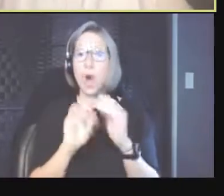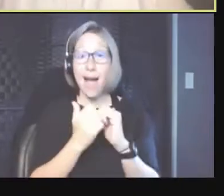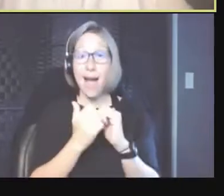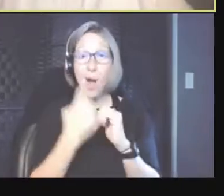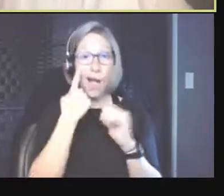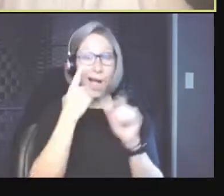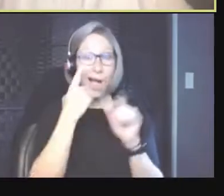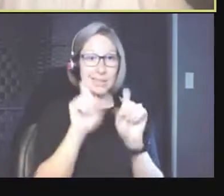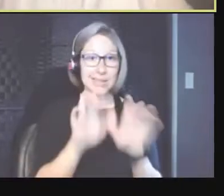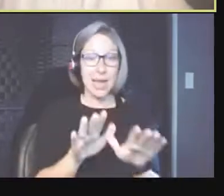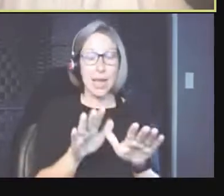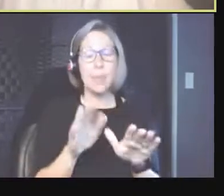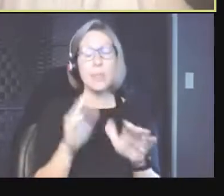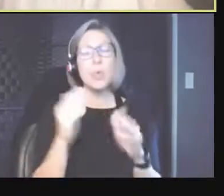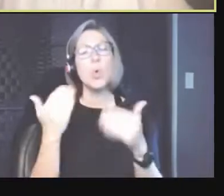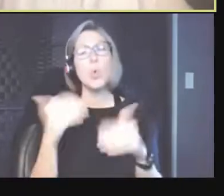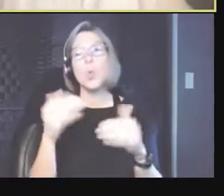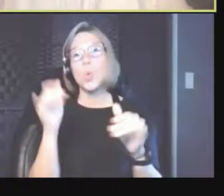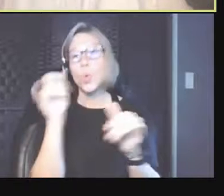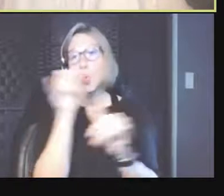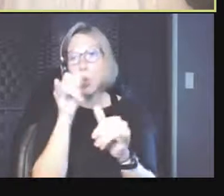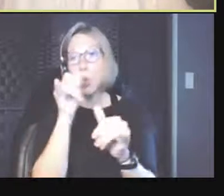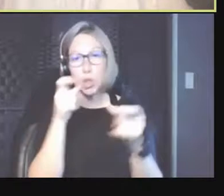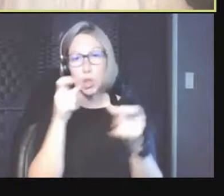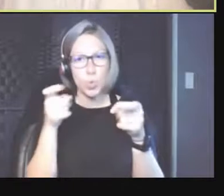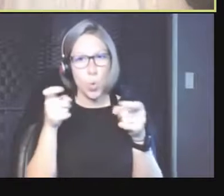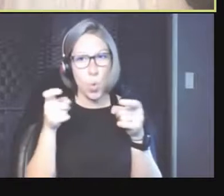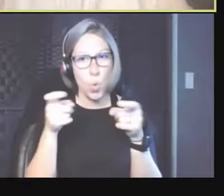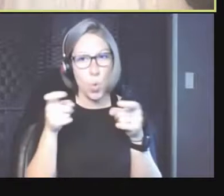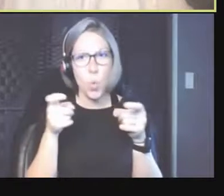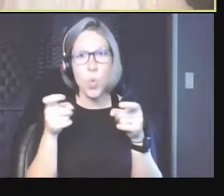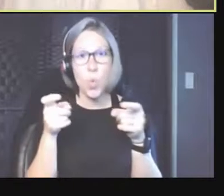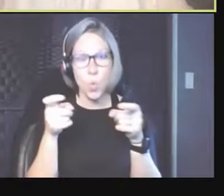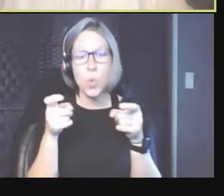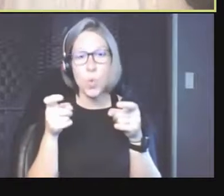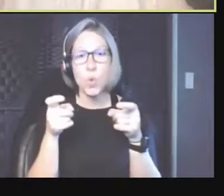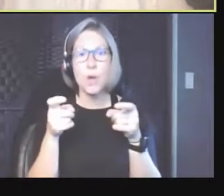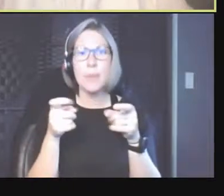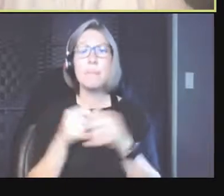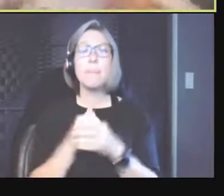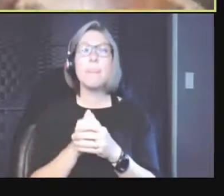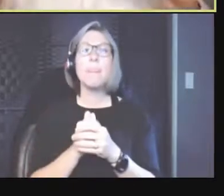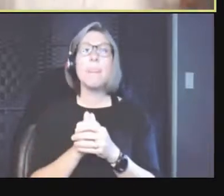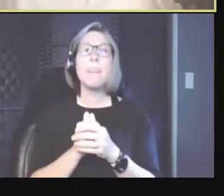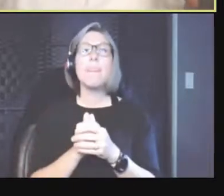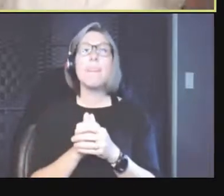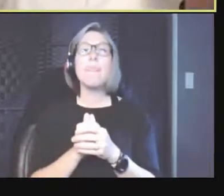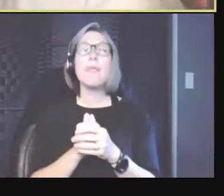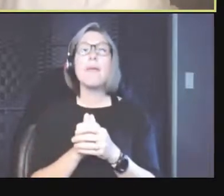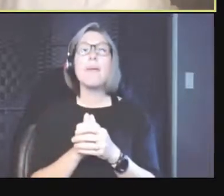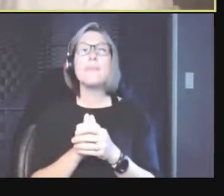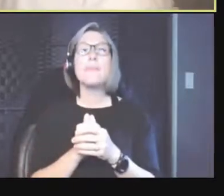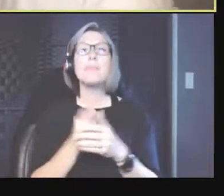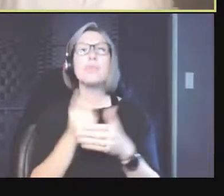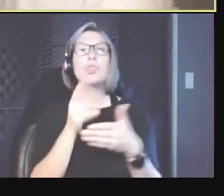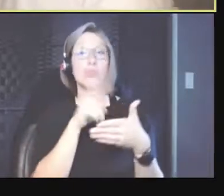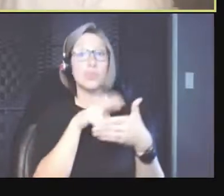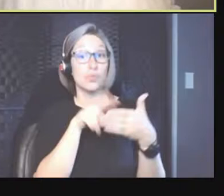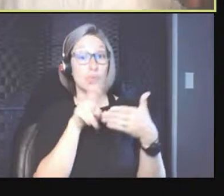Everything is so controlled, I can't even stand it. And we'll see from there just